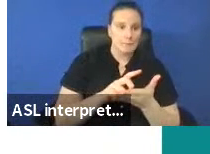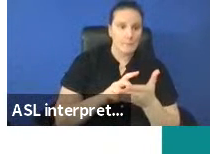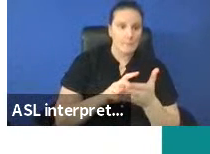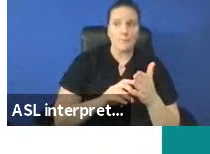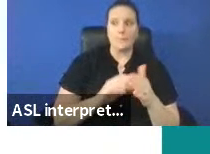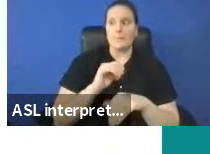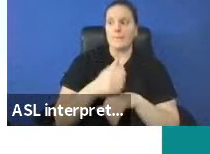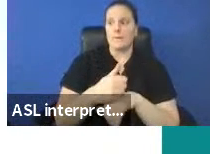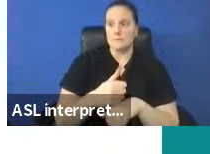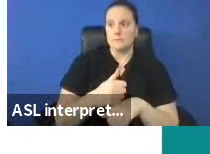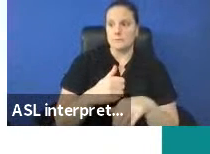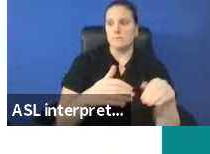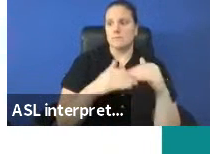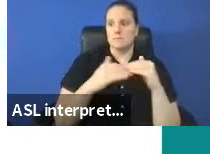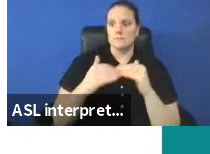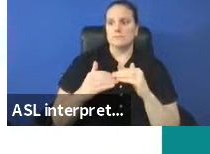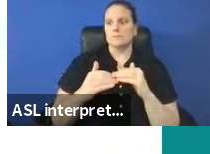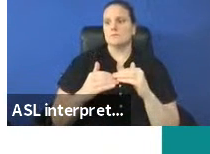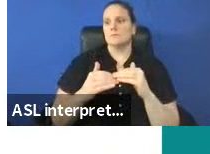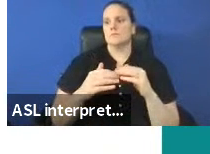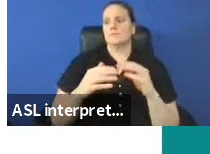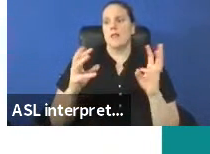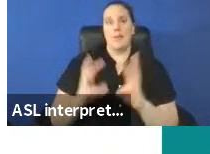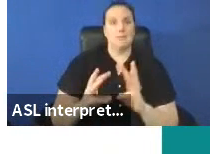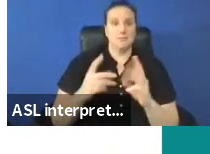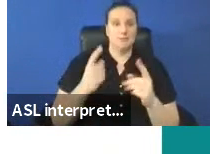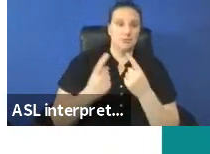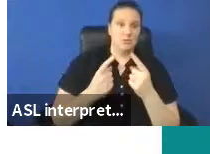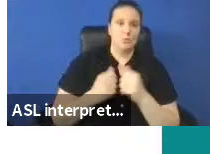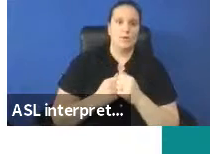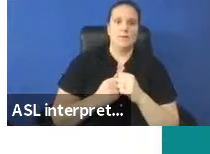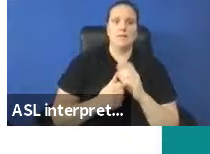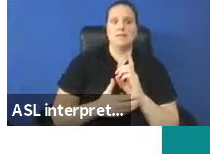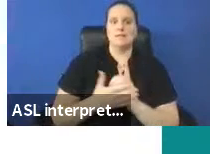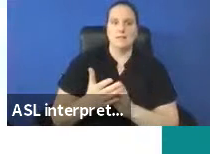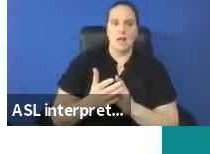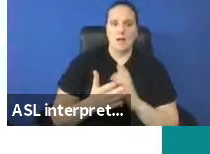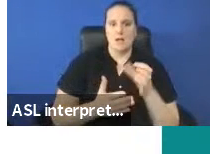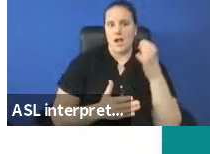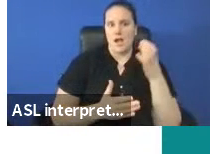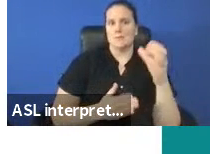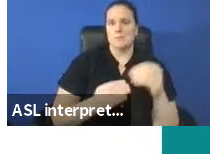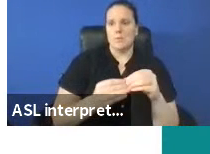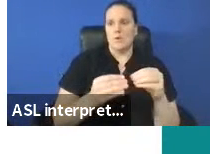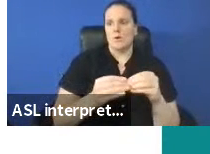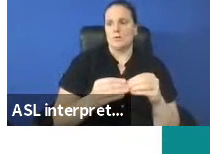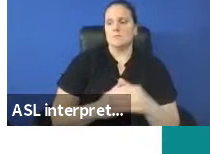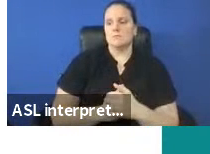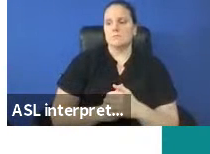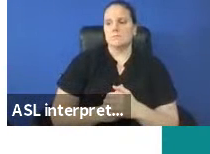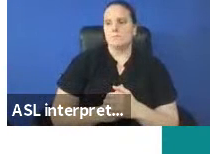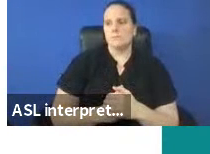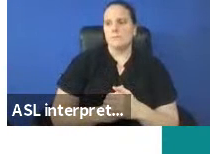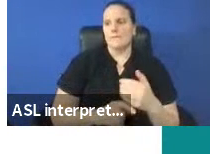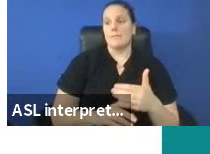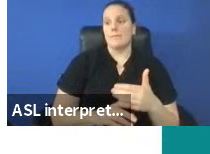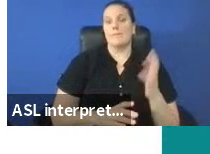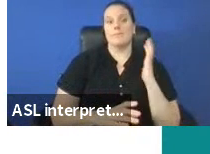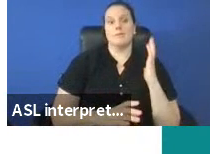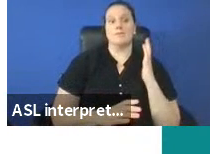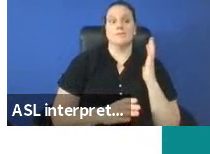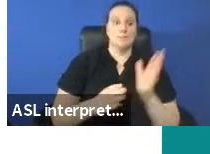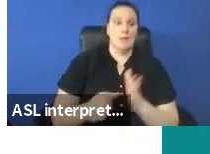embedding equity and climate considerations with the design concepts more so that might have been from the previous planning